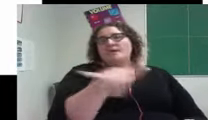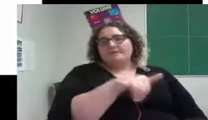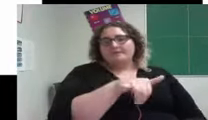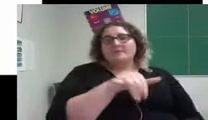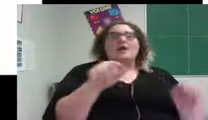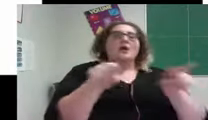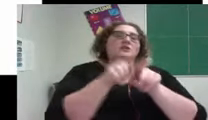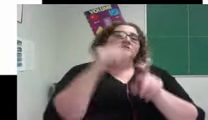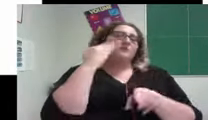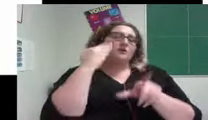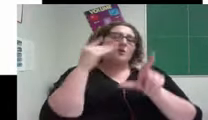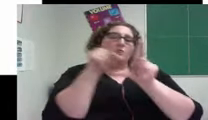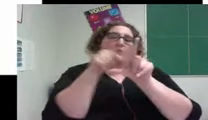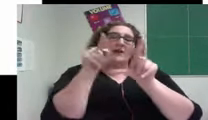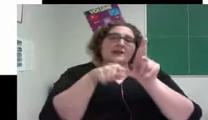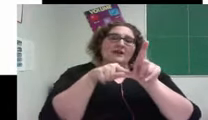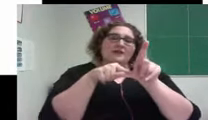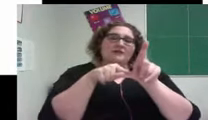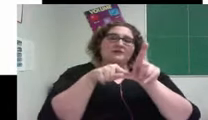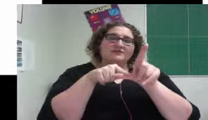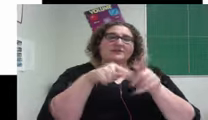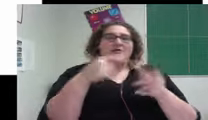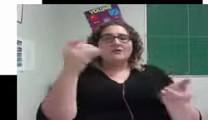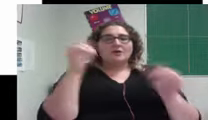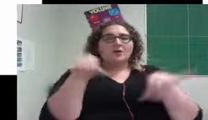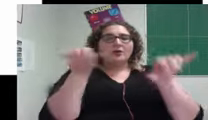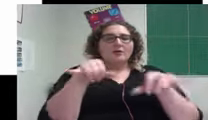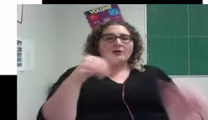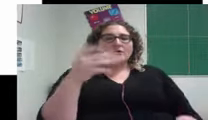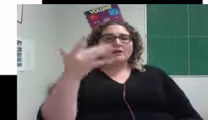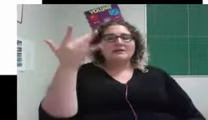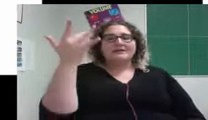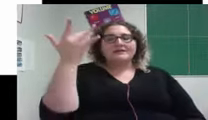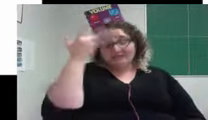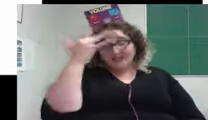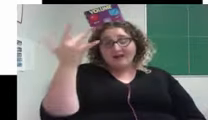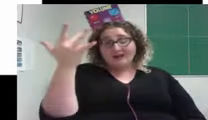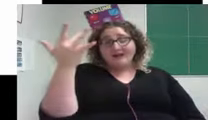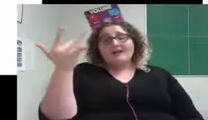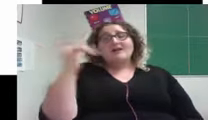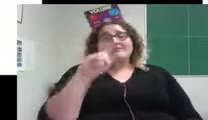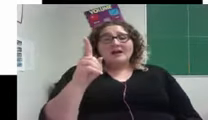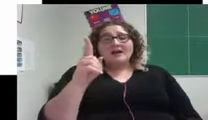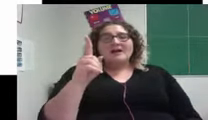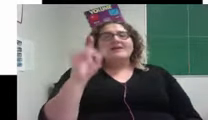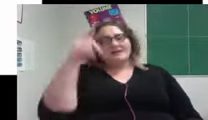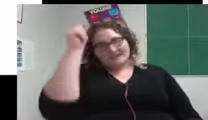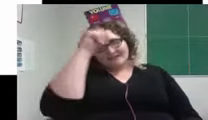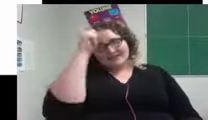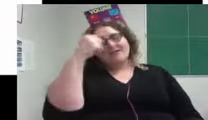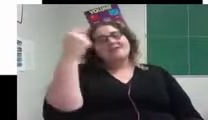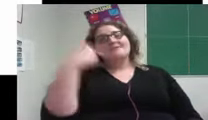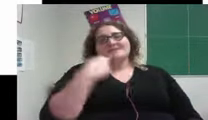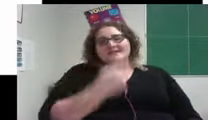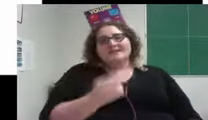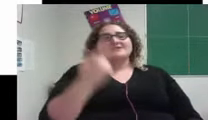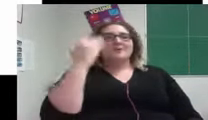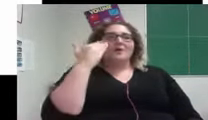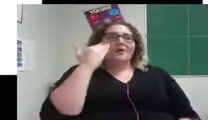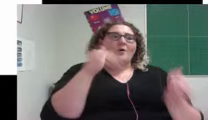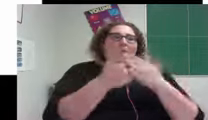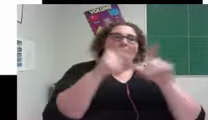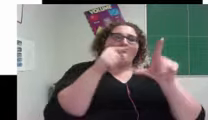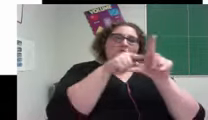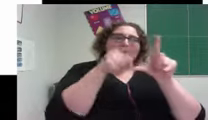stated that in a theorem that we know that all right angles are congruent to each other. And it says in the last one says if two angles are congruent and